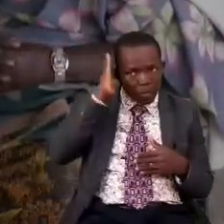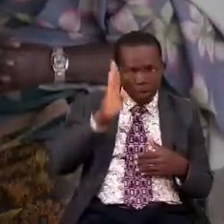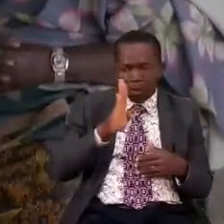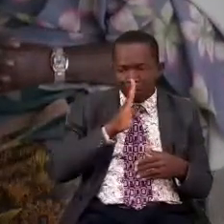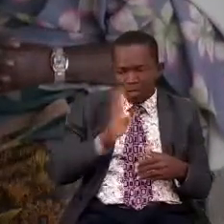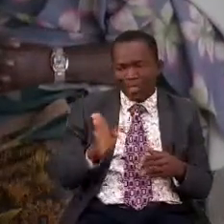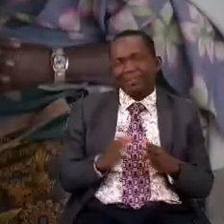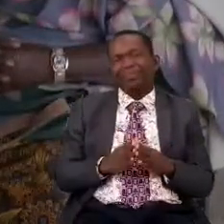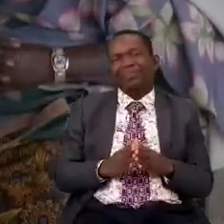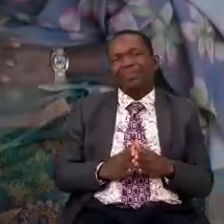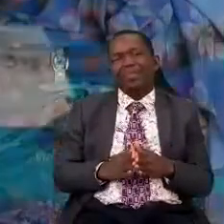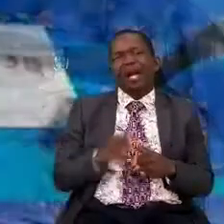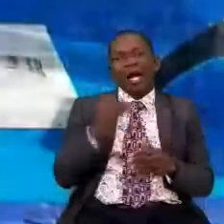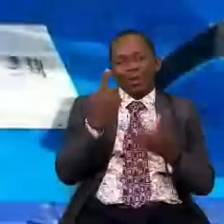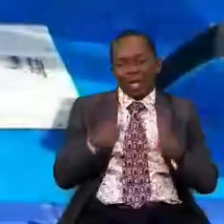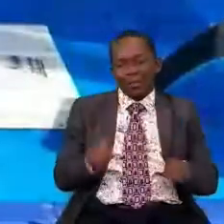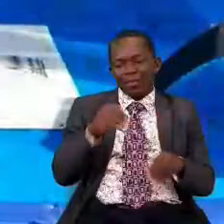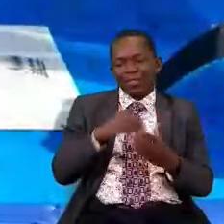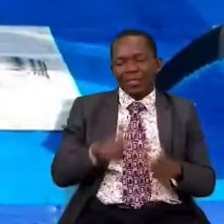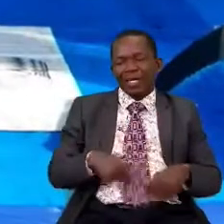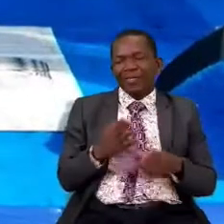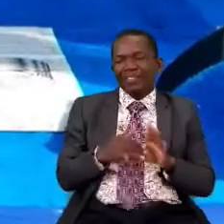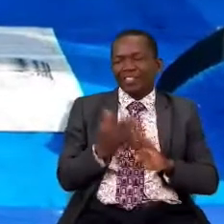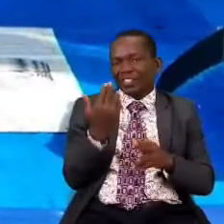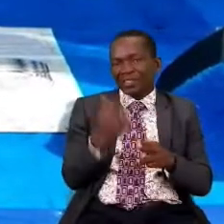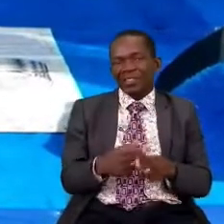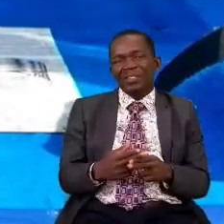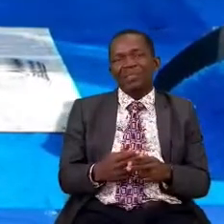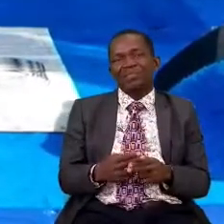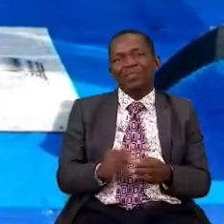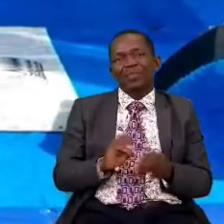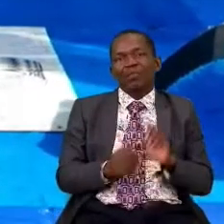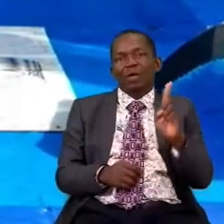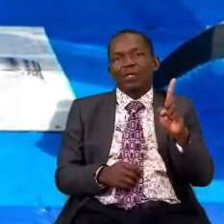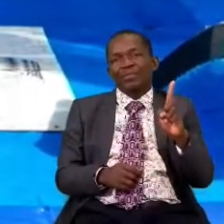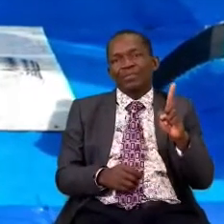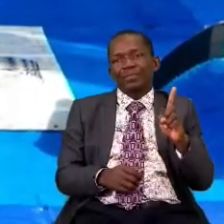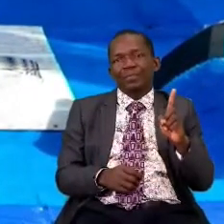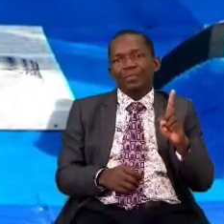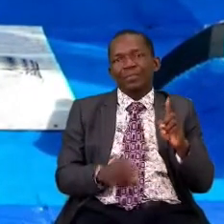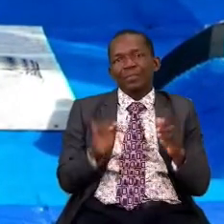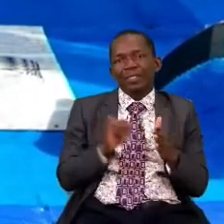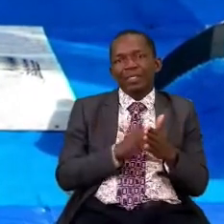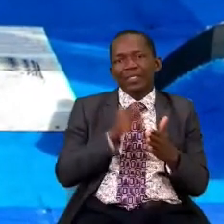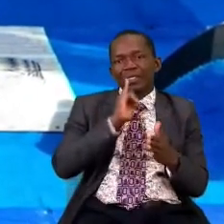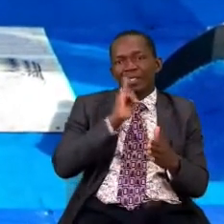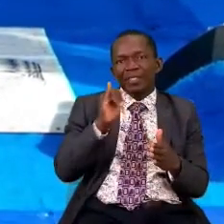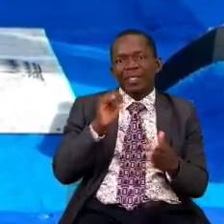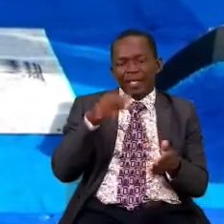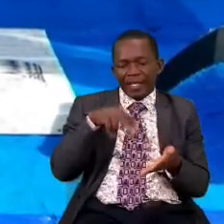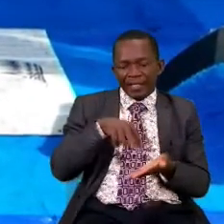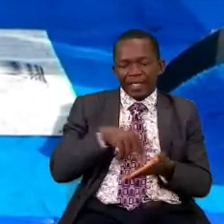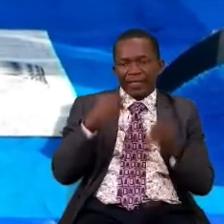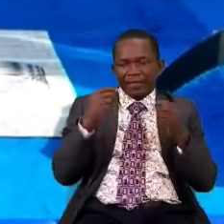is a steadfast faith. Number two, it's a strengthening faith. You see, faith